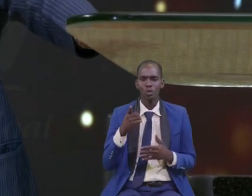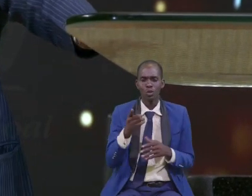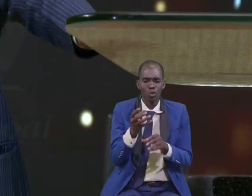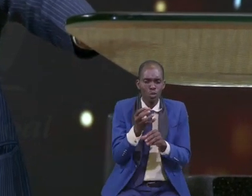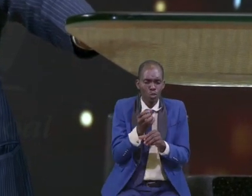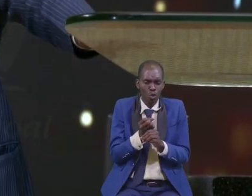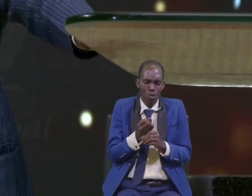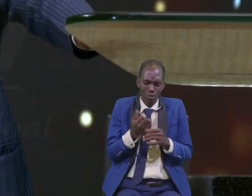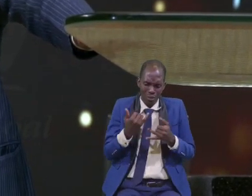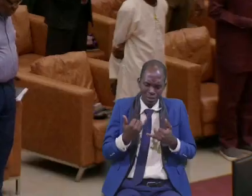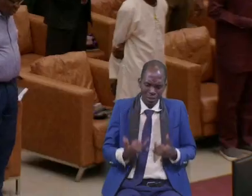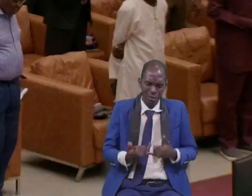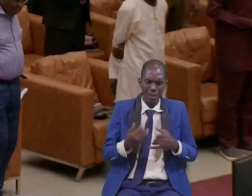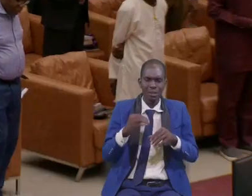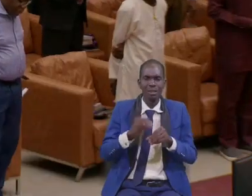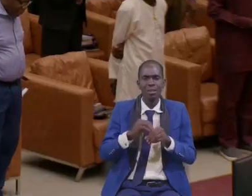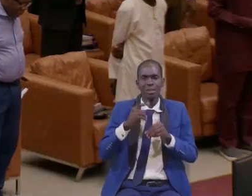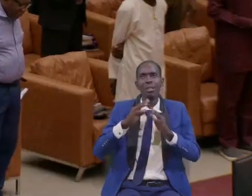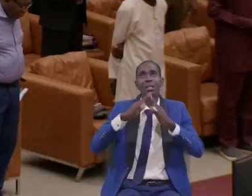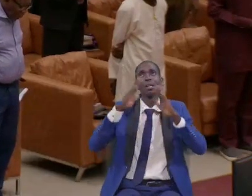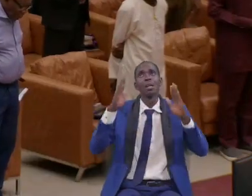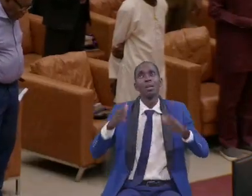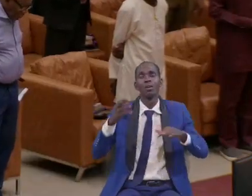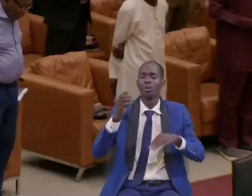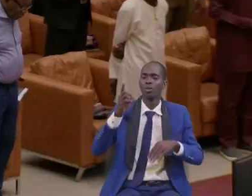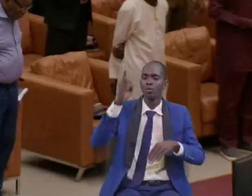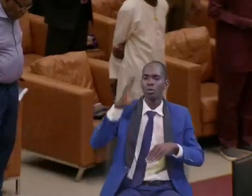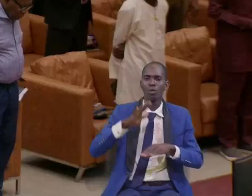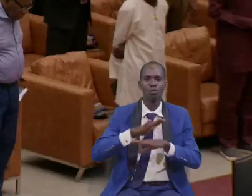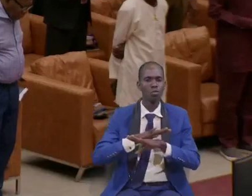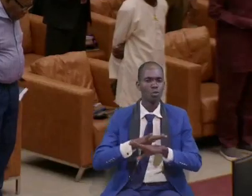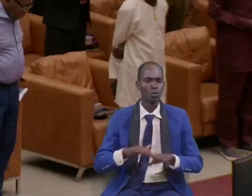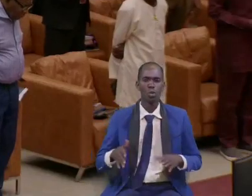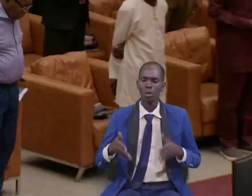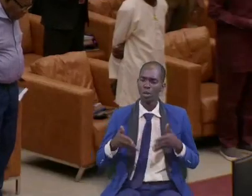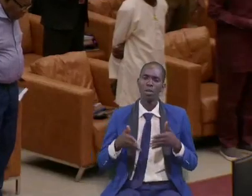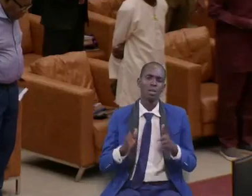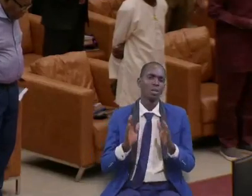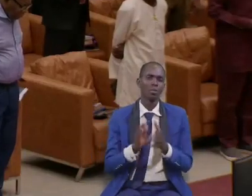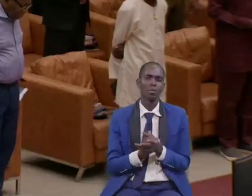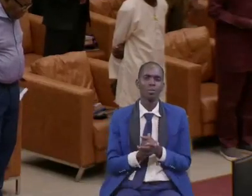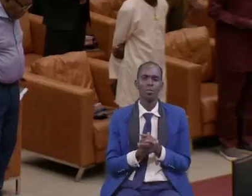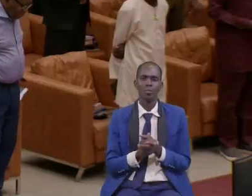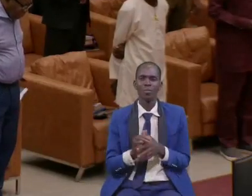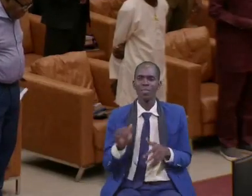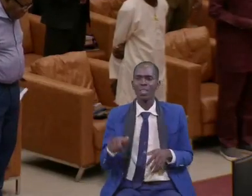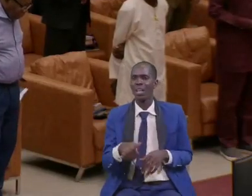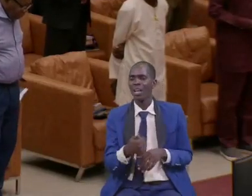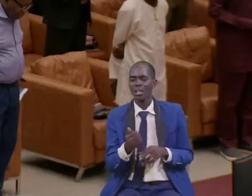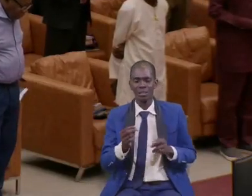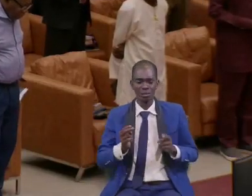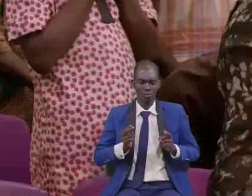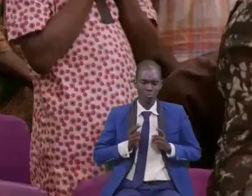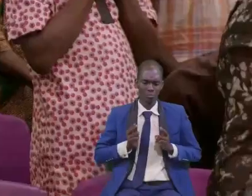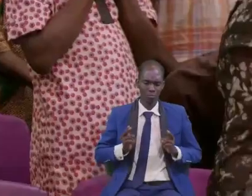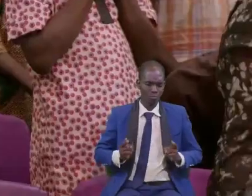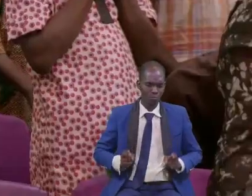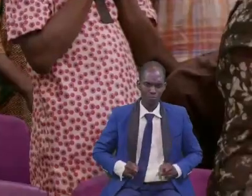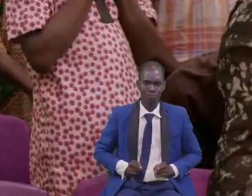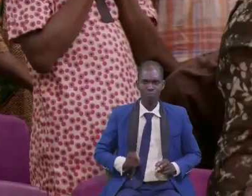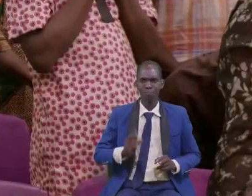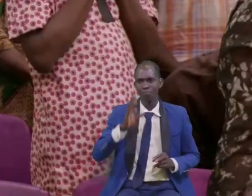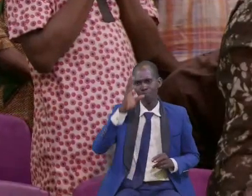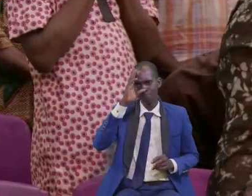of God. Don't allow any mortal man, any